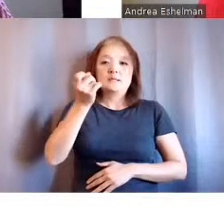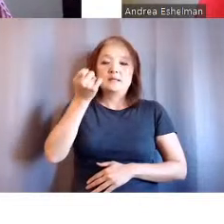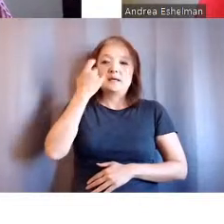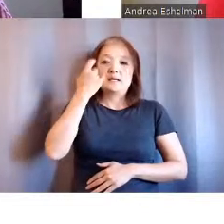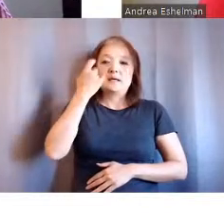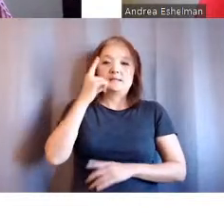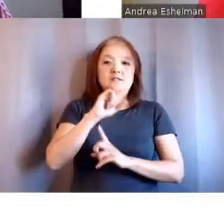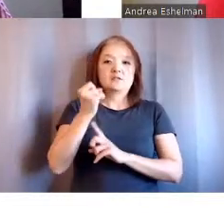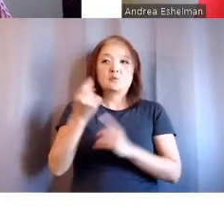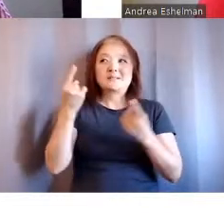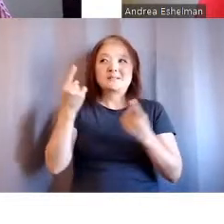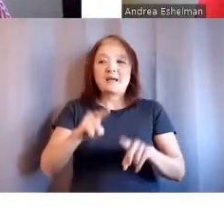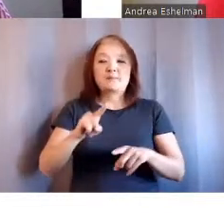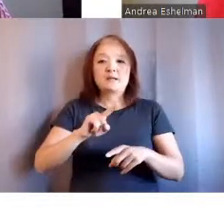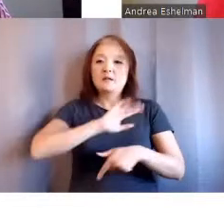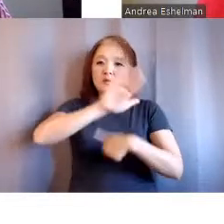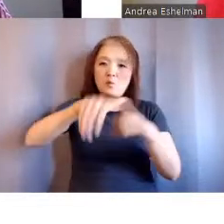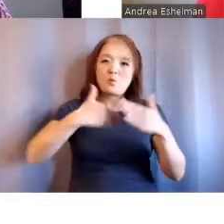in this nation right now.